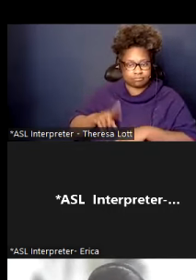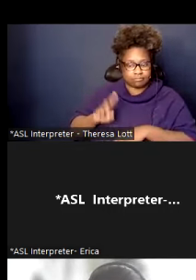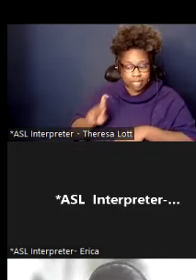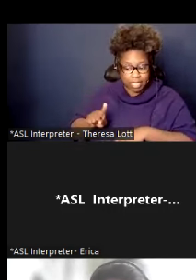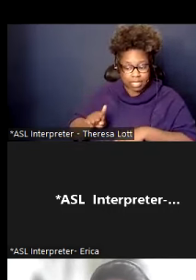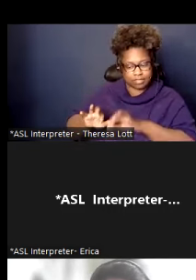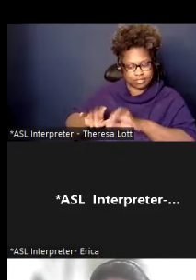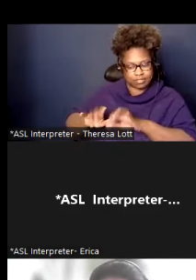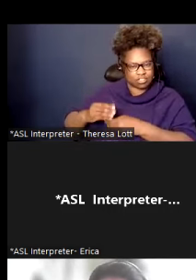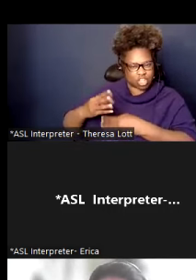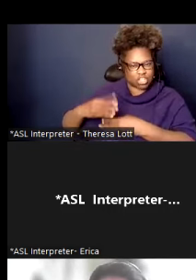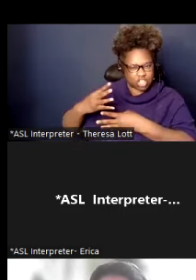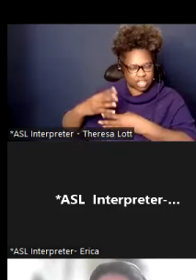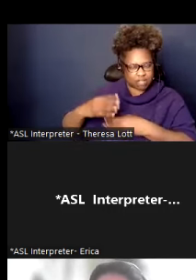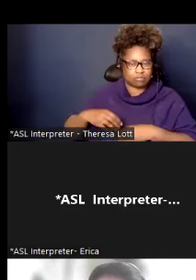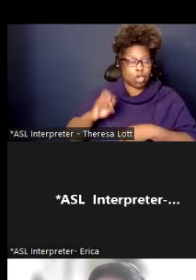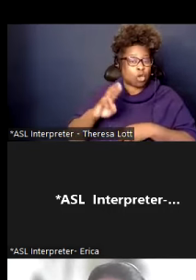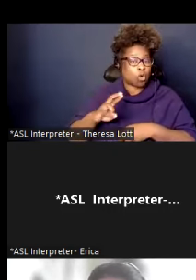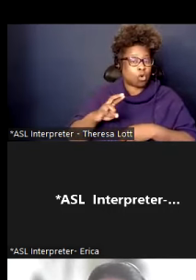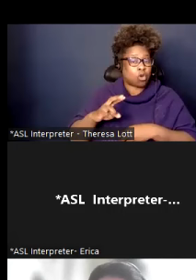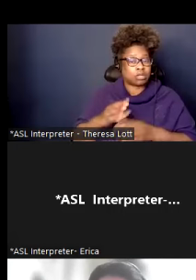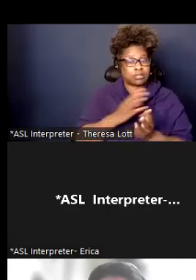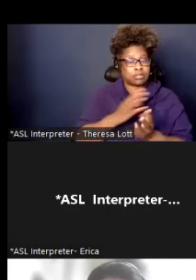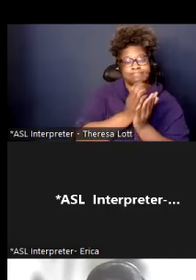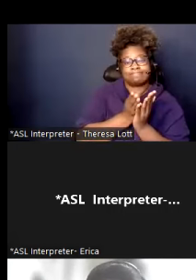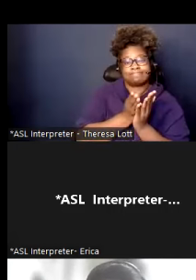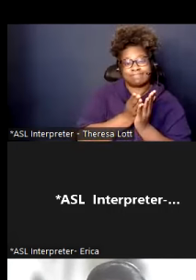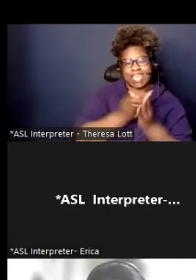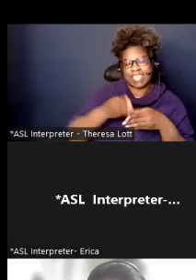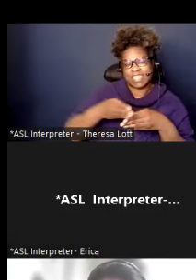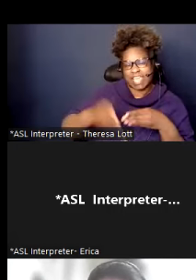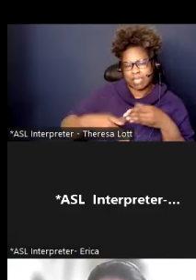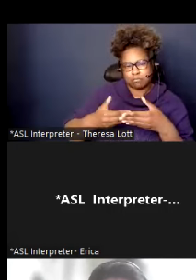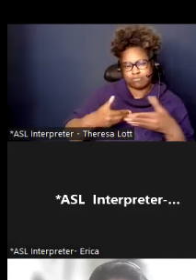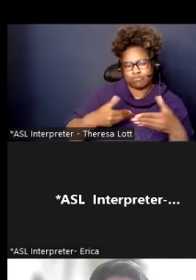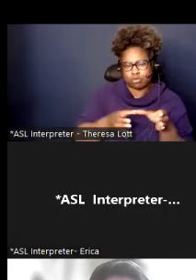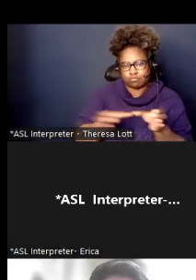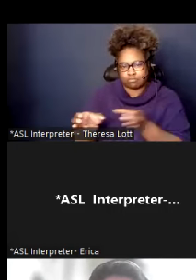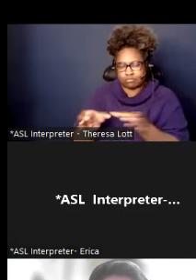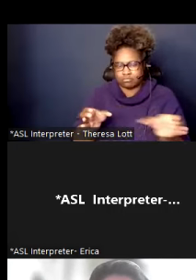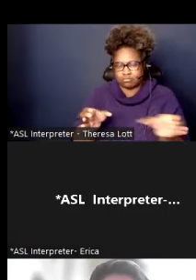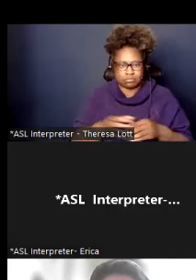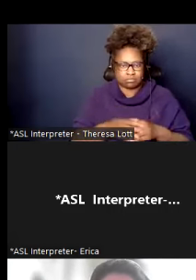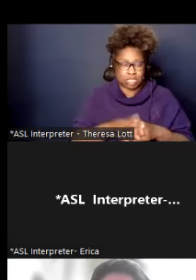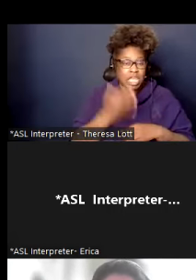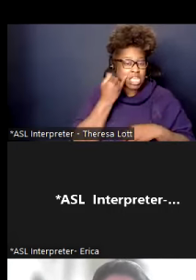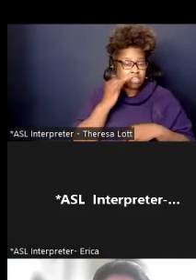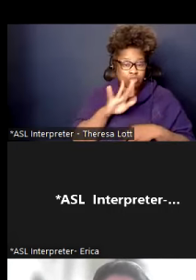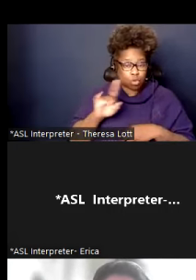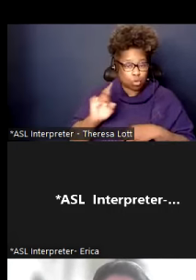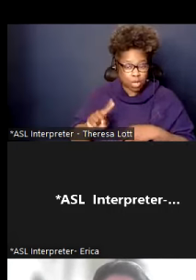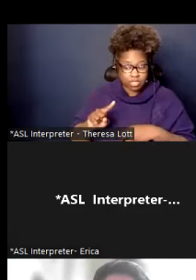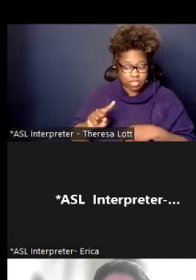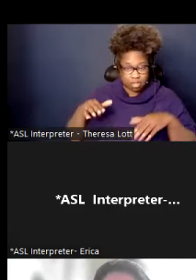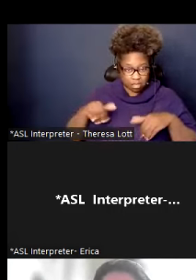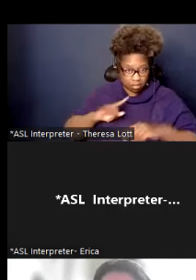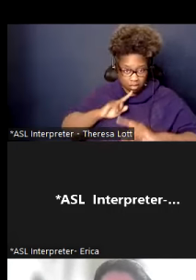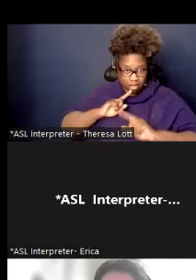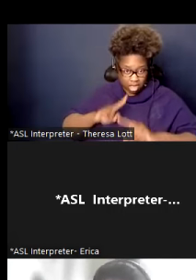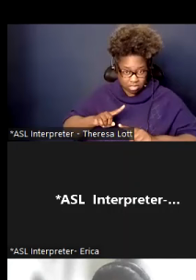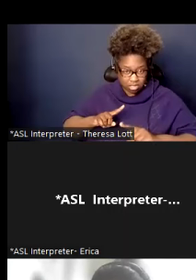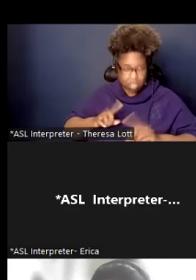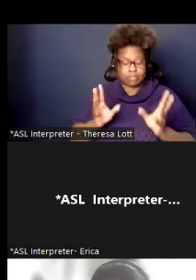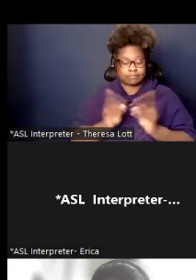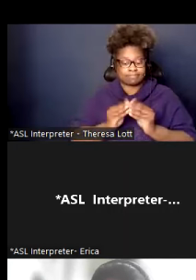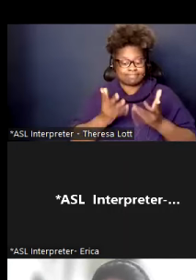before the breakouts. If we don't get to your question during the meeting, we will follow up with your response after. This meeting